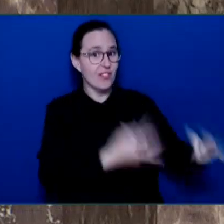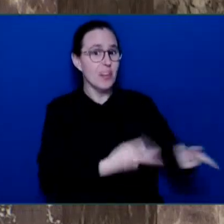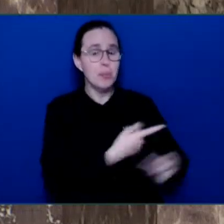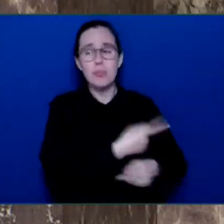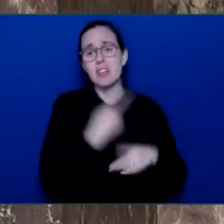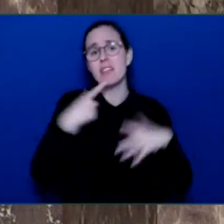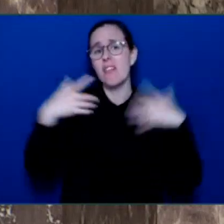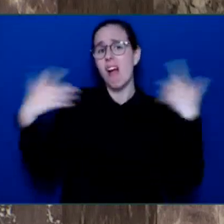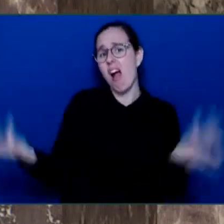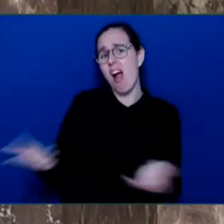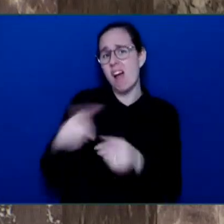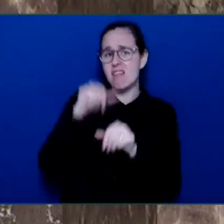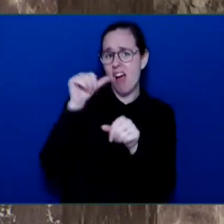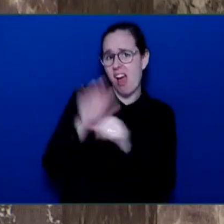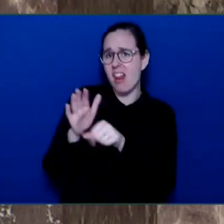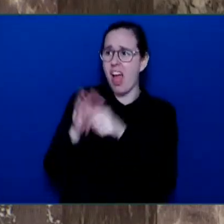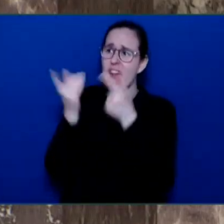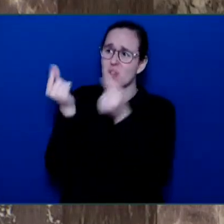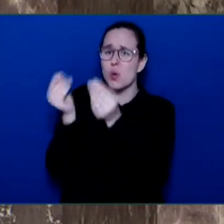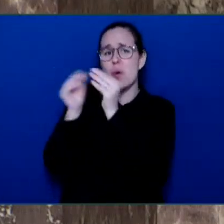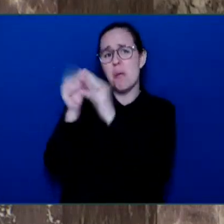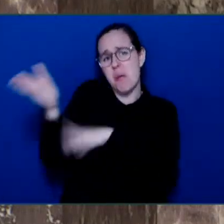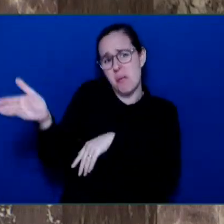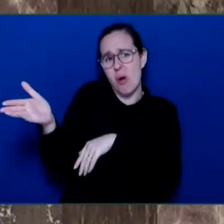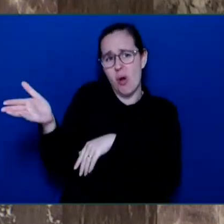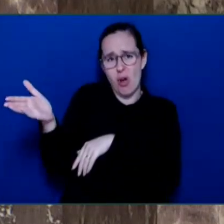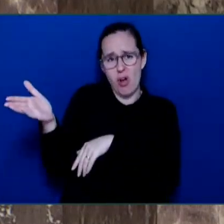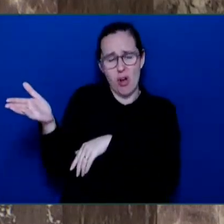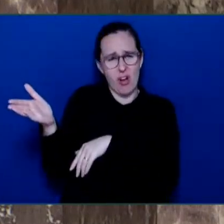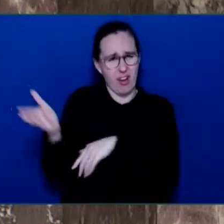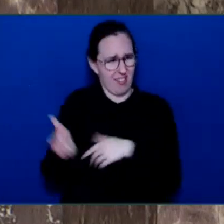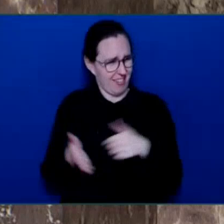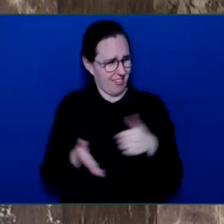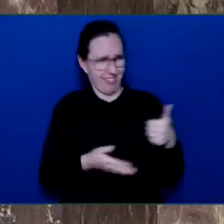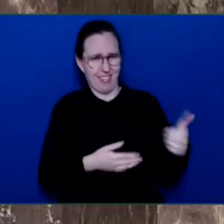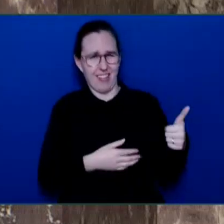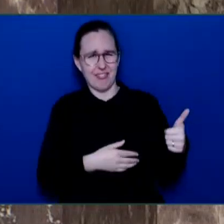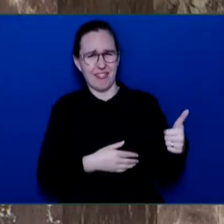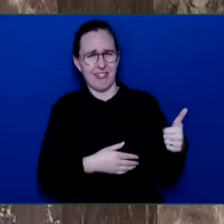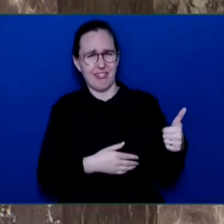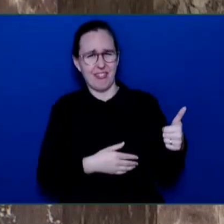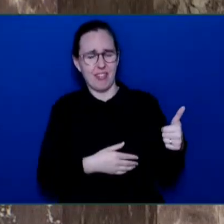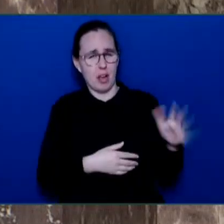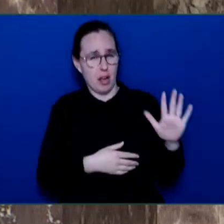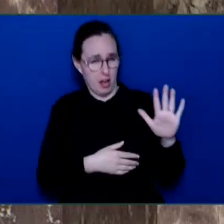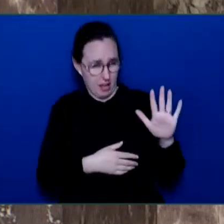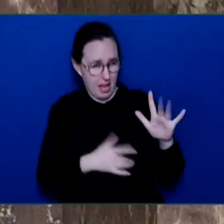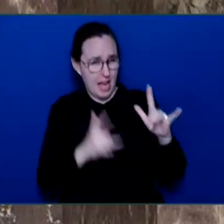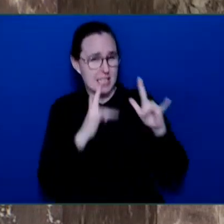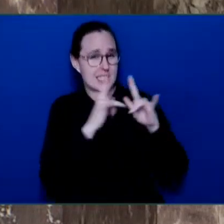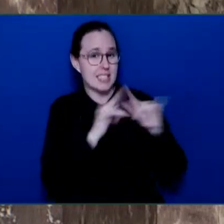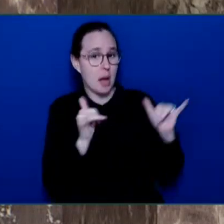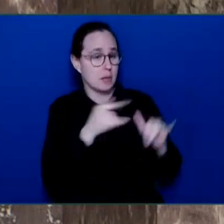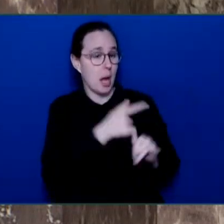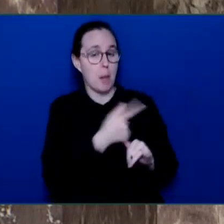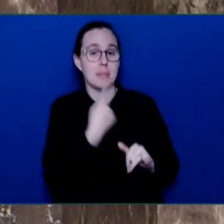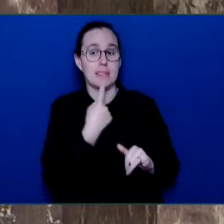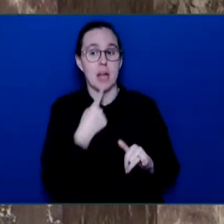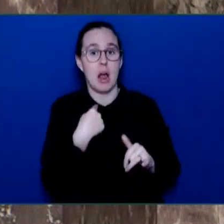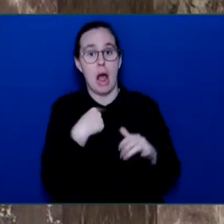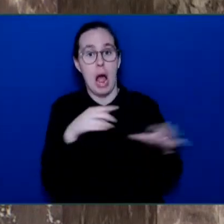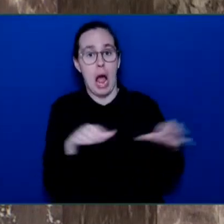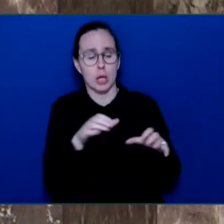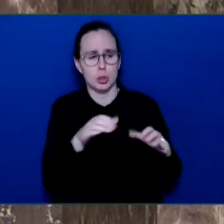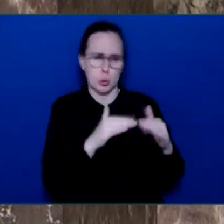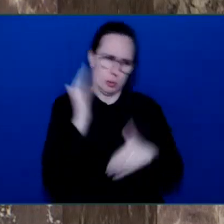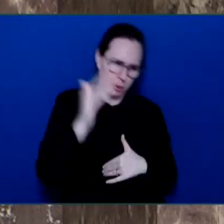questioner says the actions you've taken are too strong. The other one says you didn't do them fast enough, Honourable Speaker. They cannot make up their mind on what they